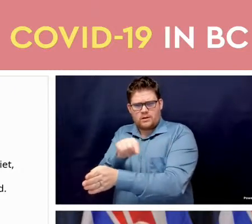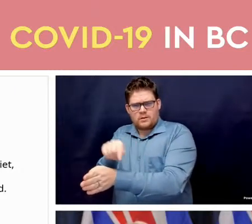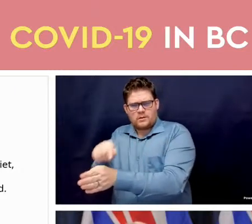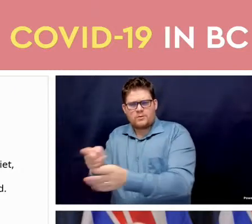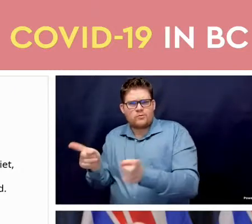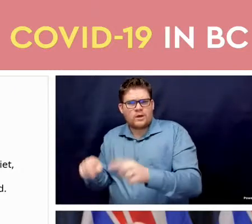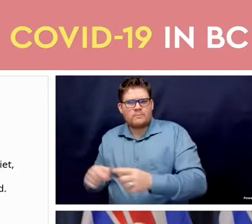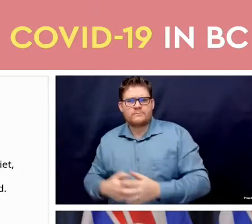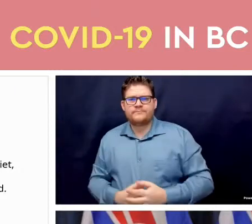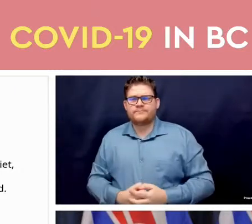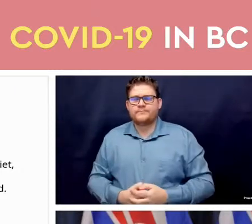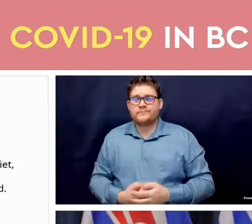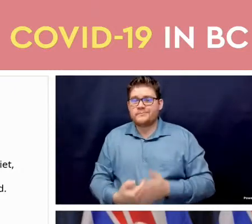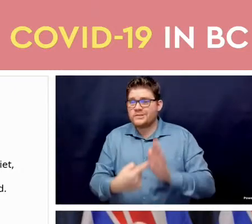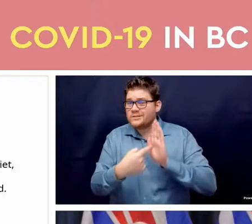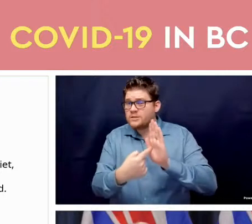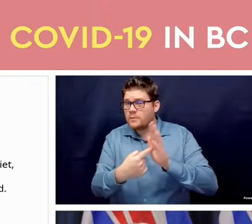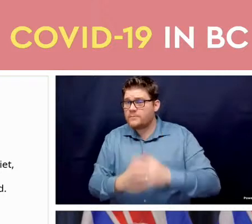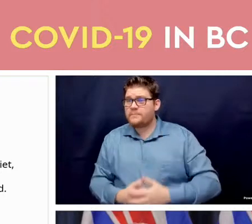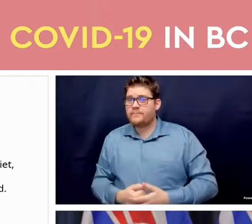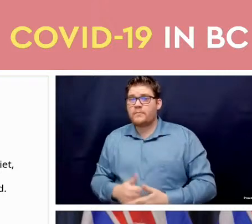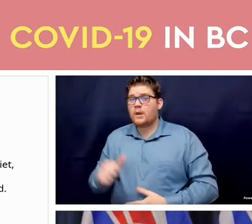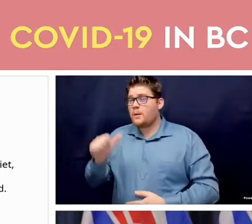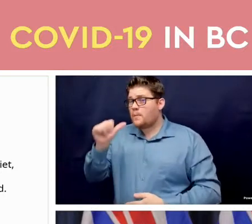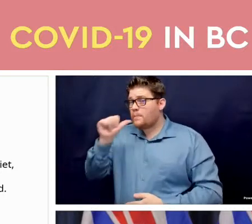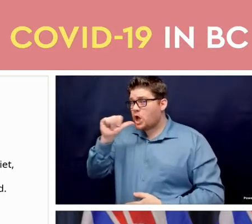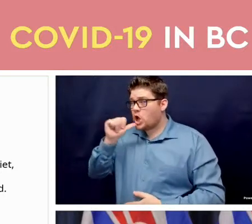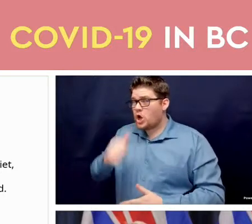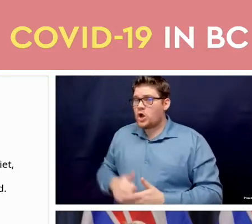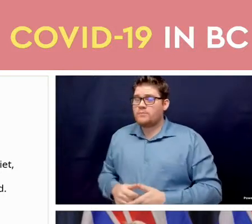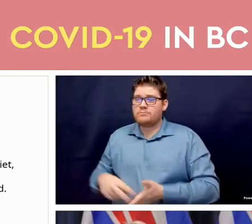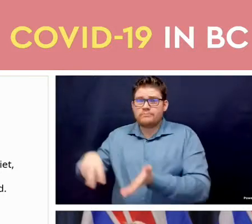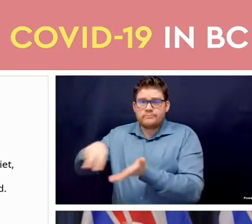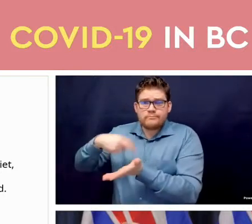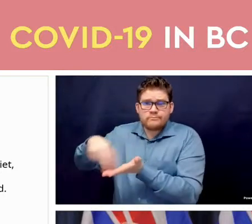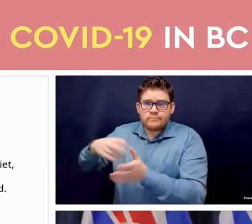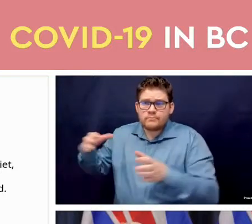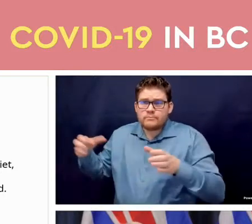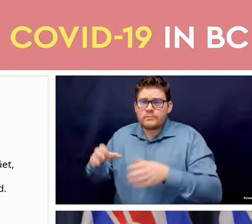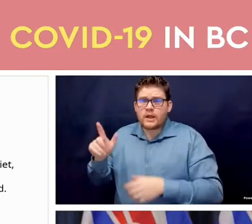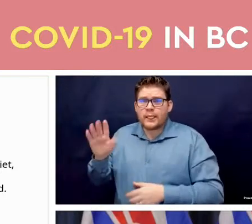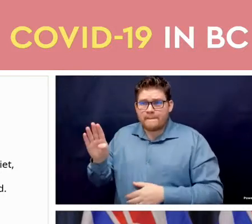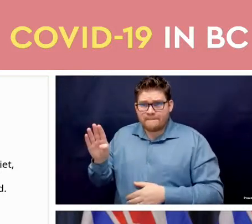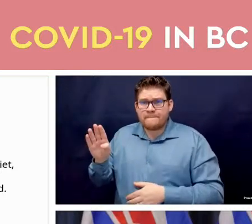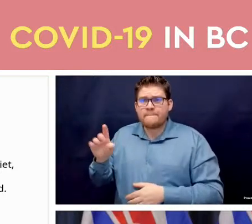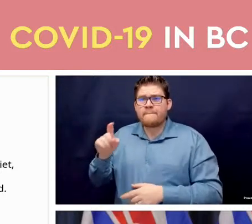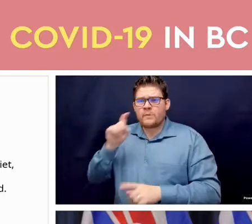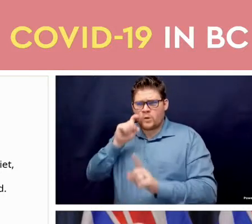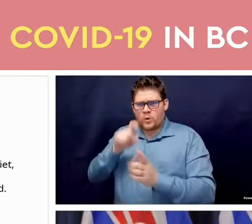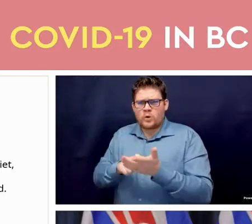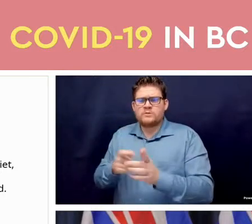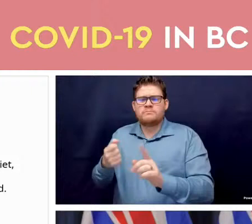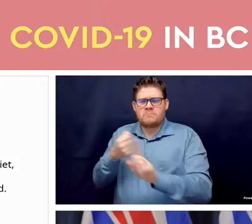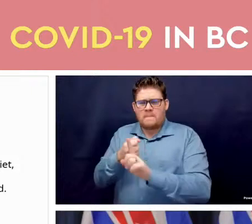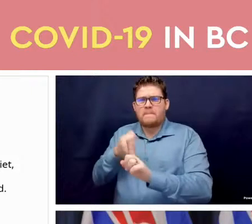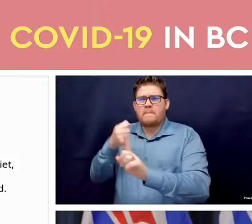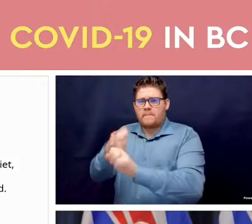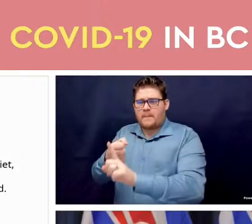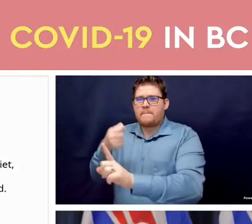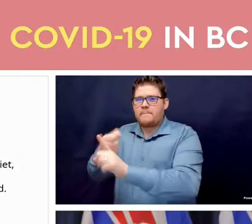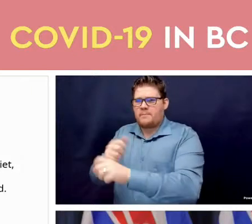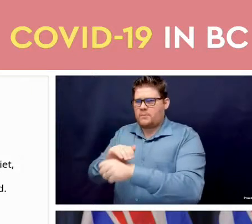that we did around bars and nightclubs, where it's an indoor environment, and gyms as well, and fitness centers,